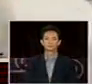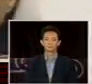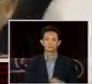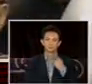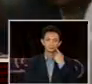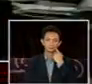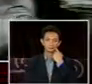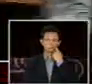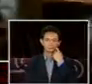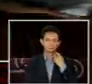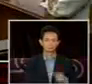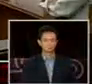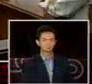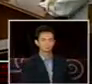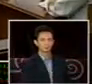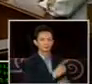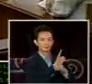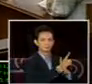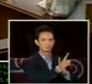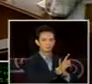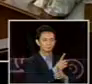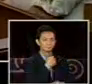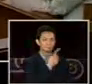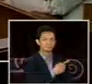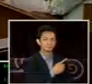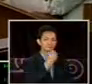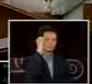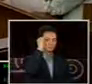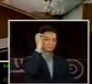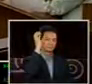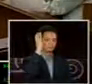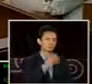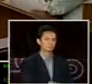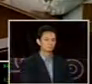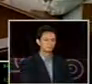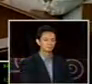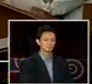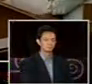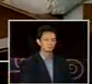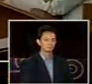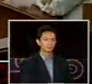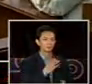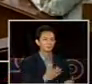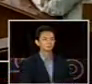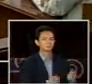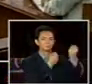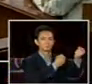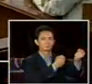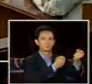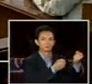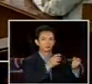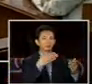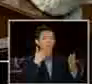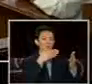I was about to suggest, Your Honor, if it will not be asking too much, that the good prosecutor, public prosecutor, handle the prosecution, Your